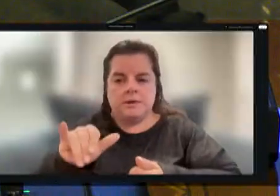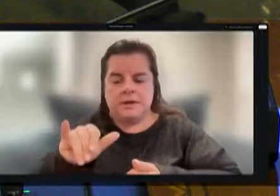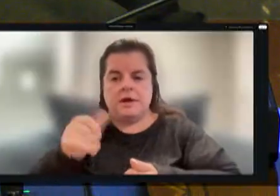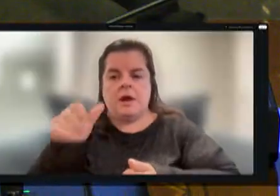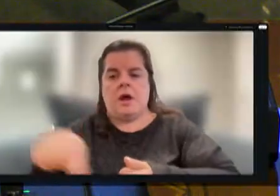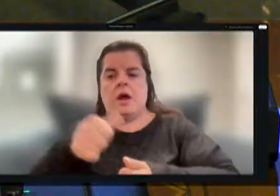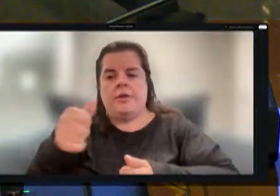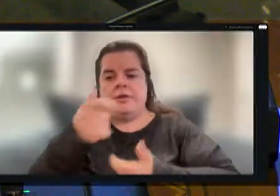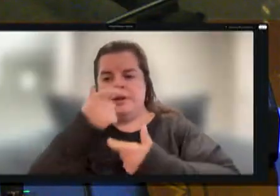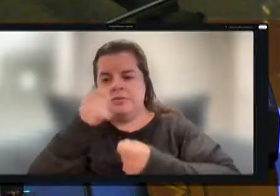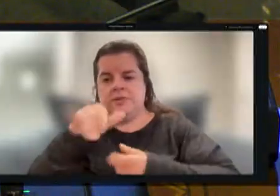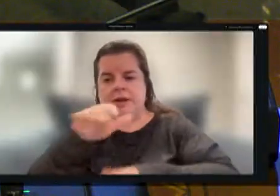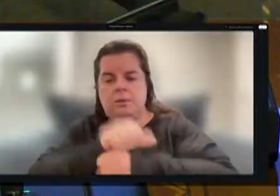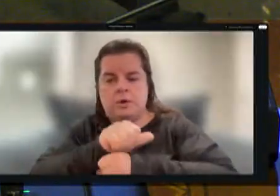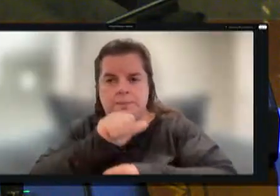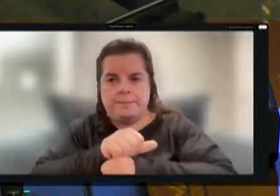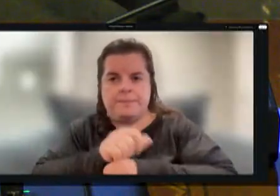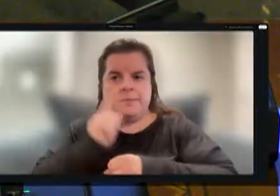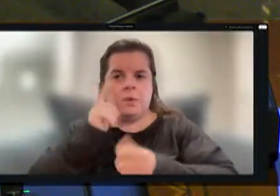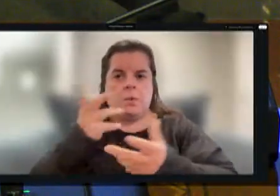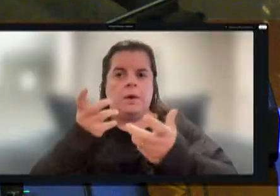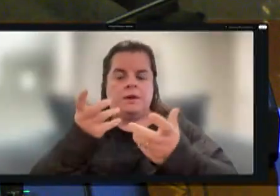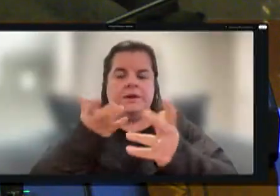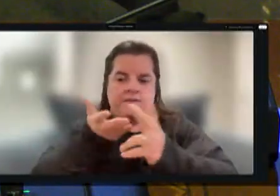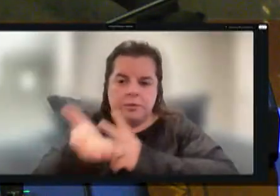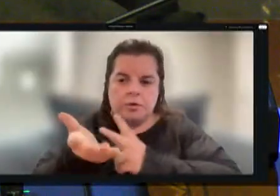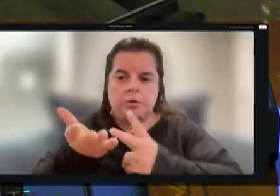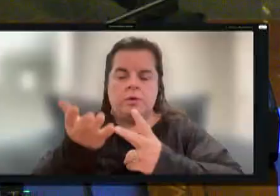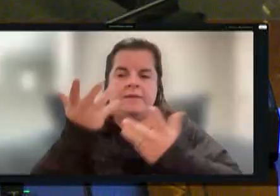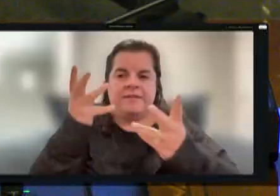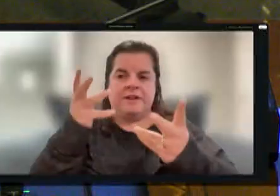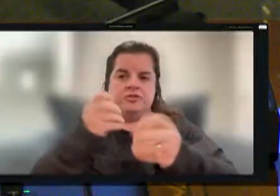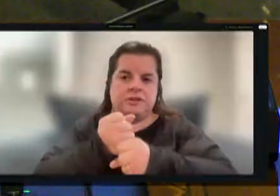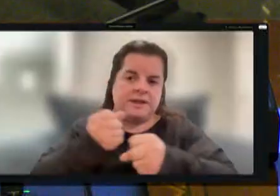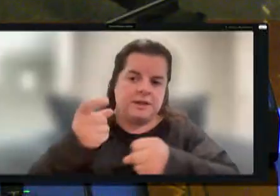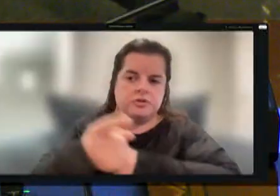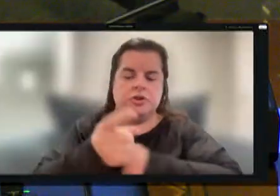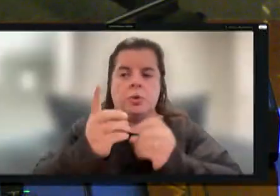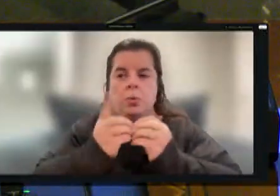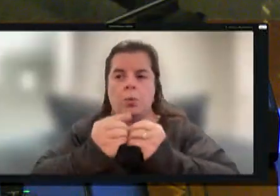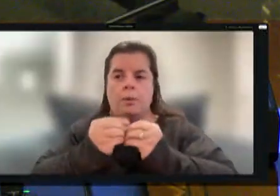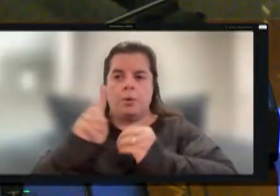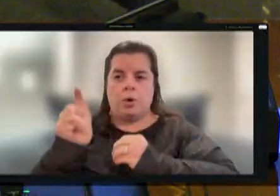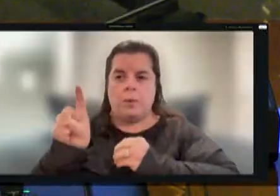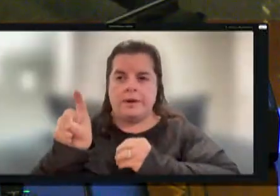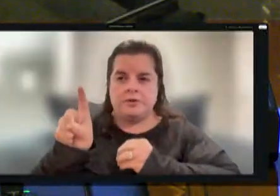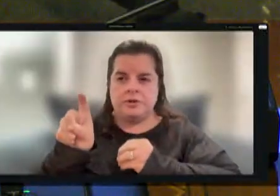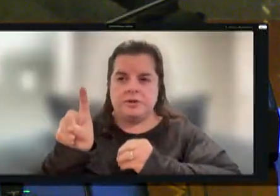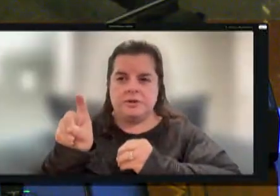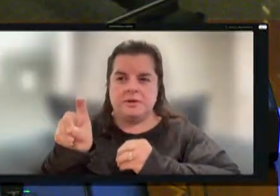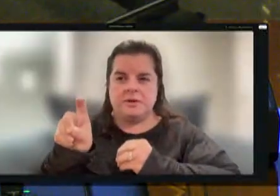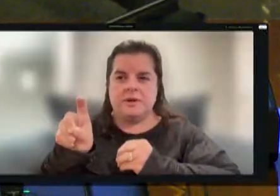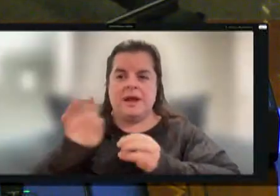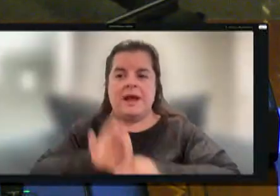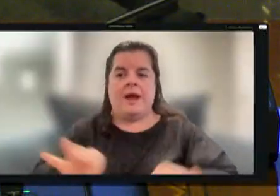this work as well to carry it through into next year. One other question. Sure. How